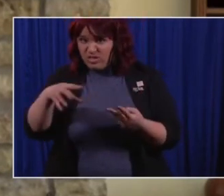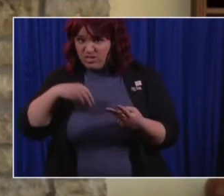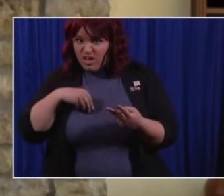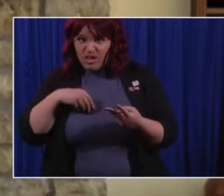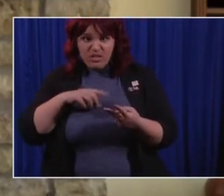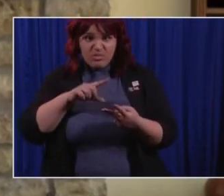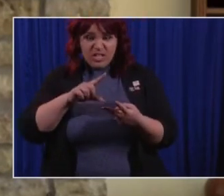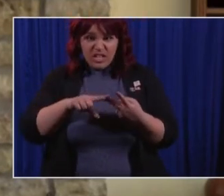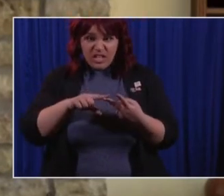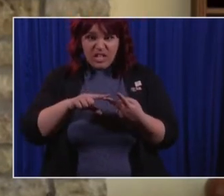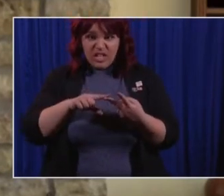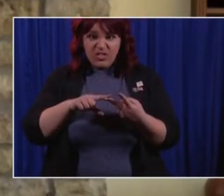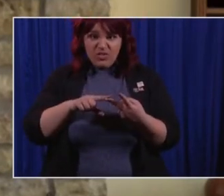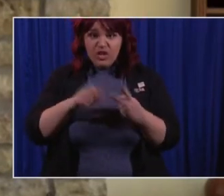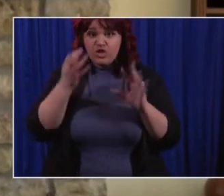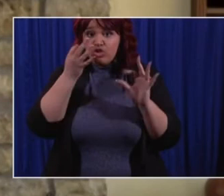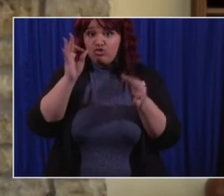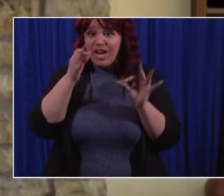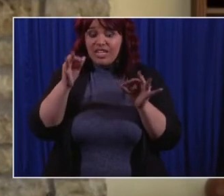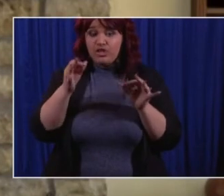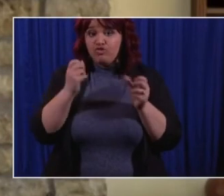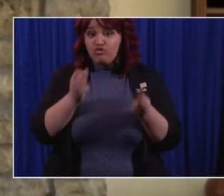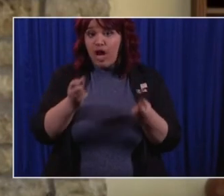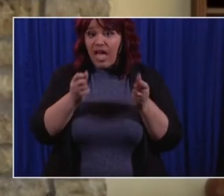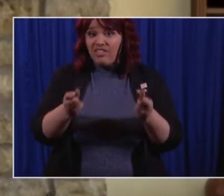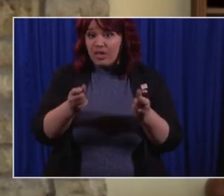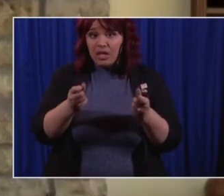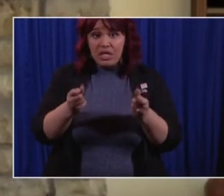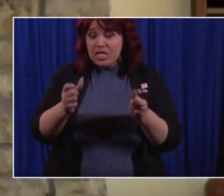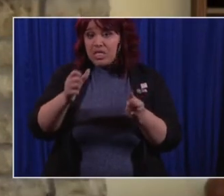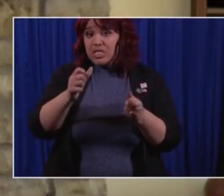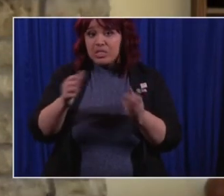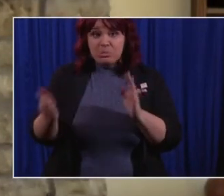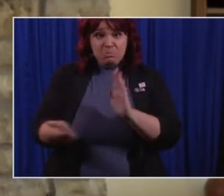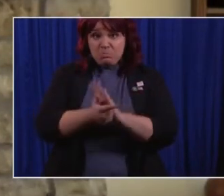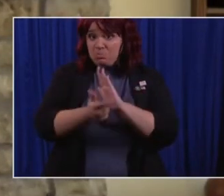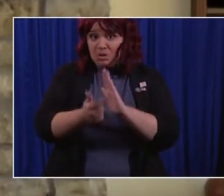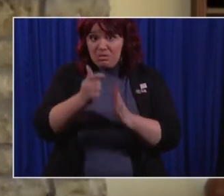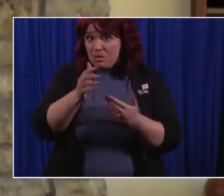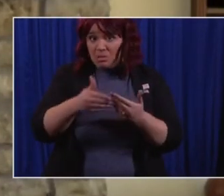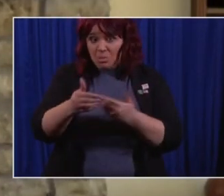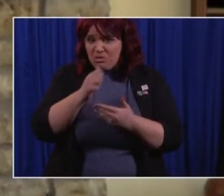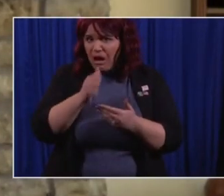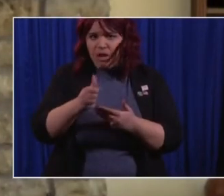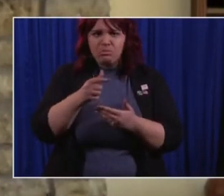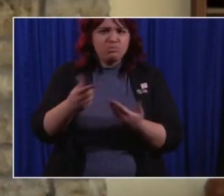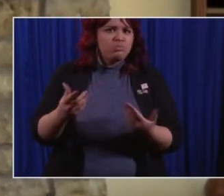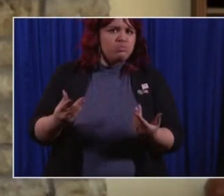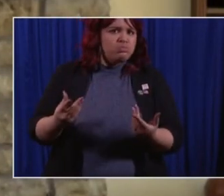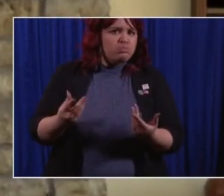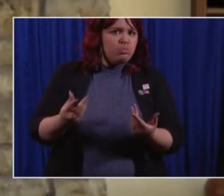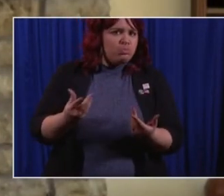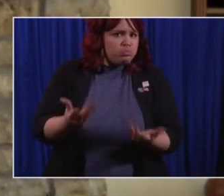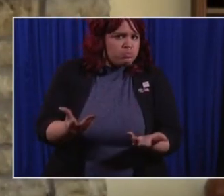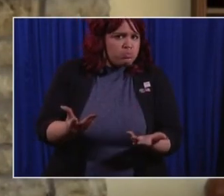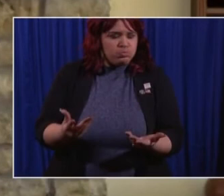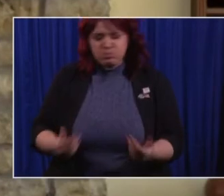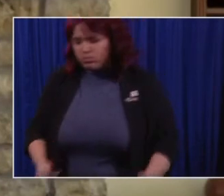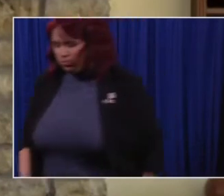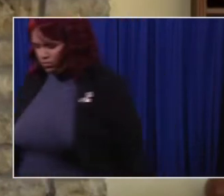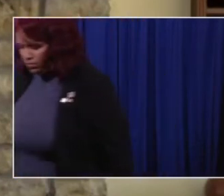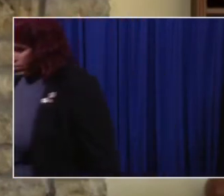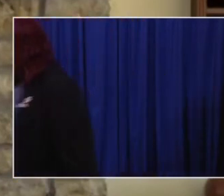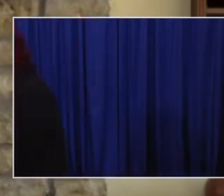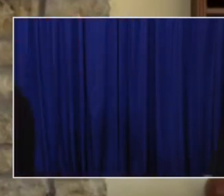like the distracted driving provisions? Well, I received a call this morning indicating they were going to take out the distracted driving,